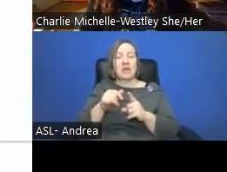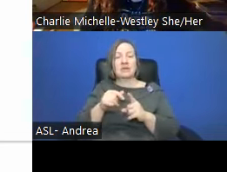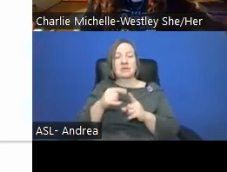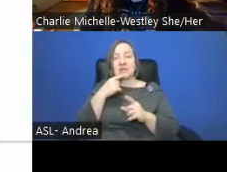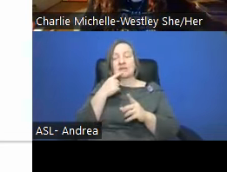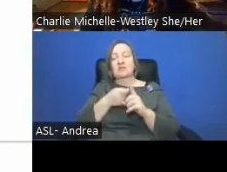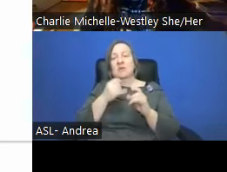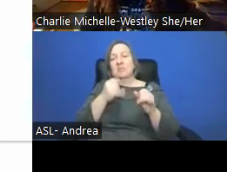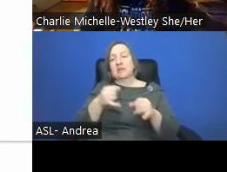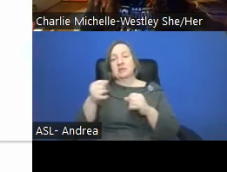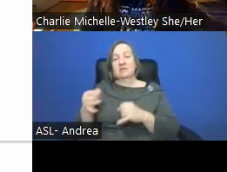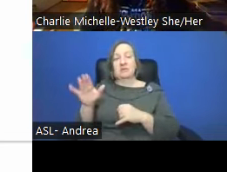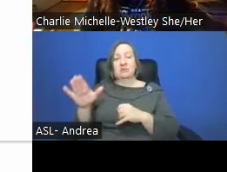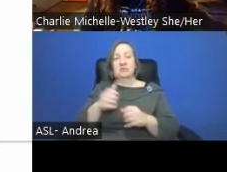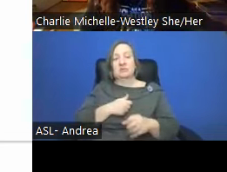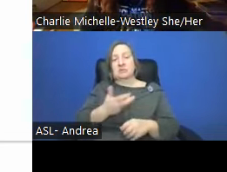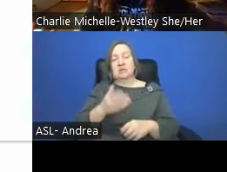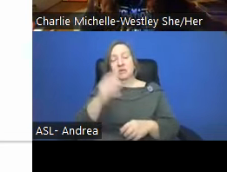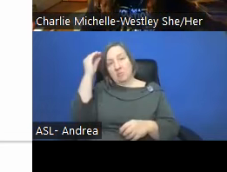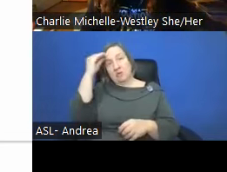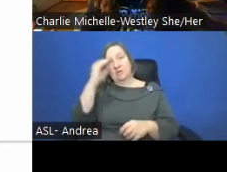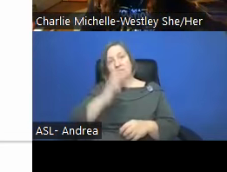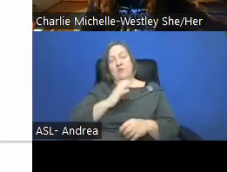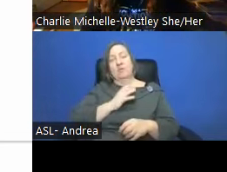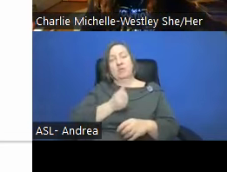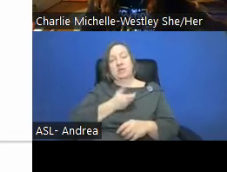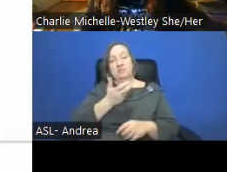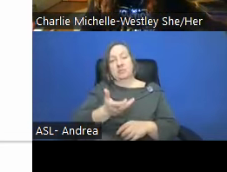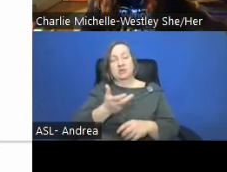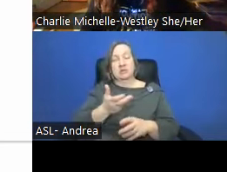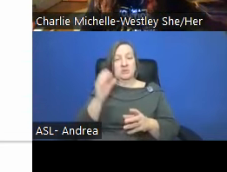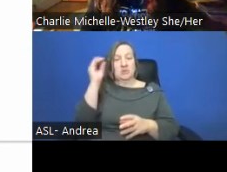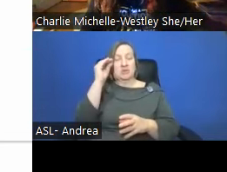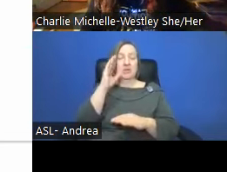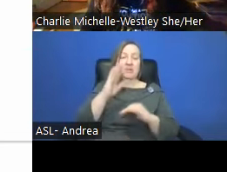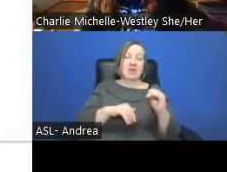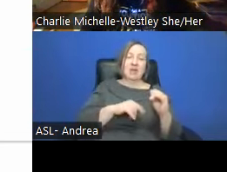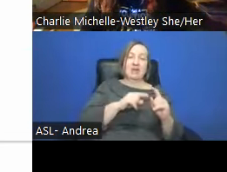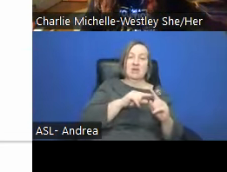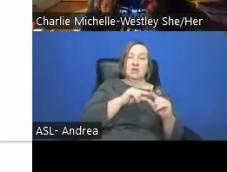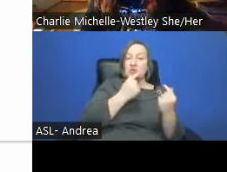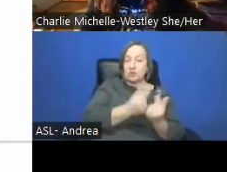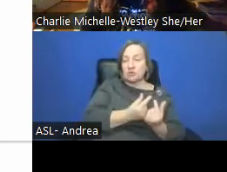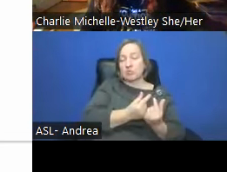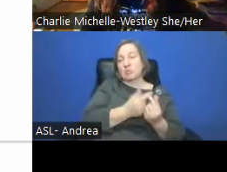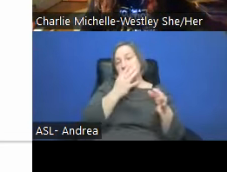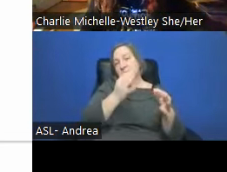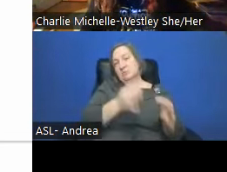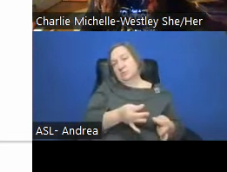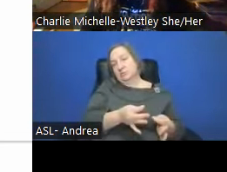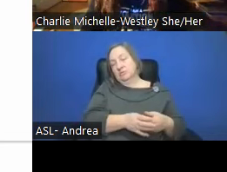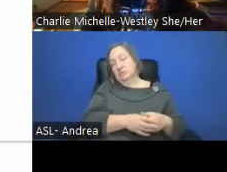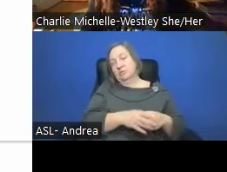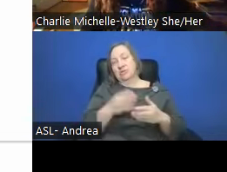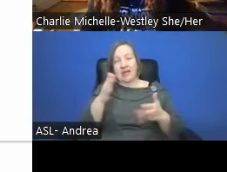individual's expressed opinion, formally expressed opinion versus a group determination. I don't